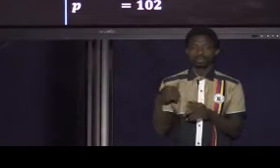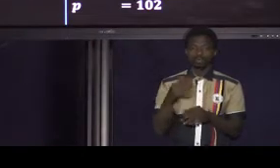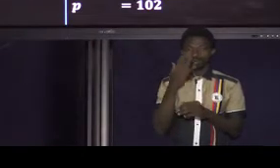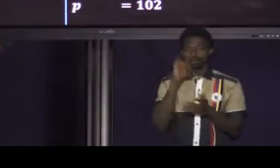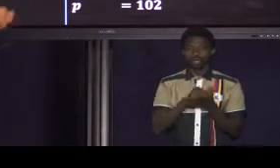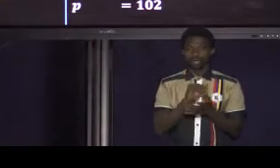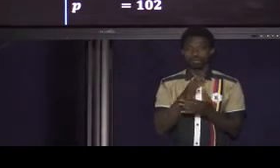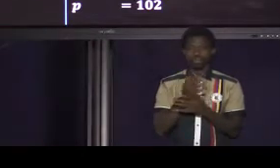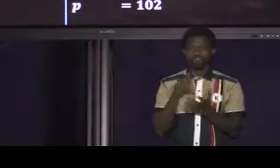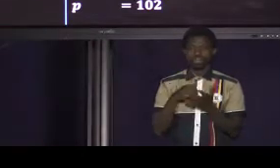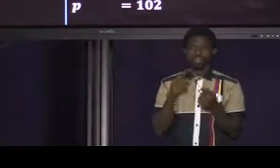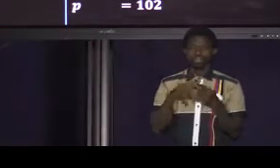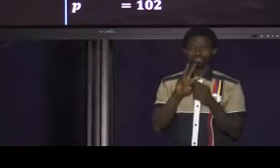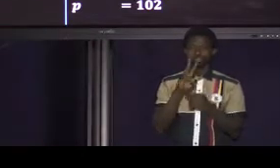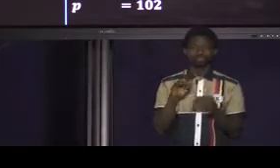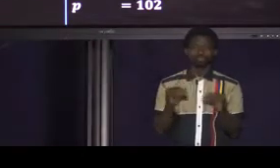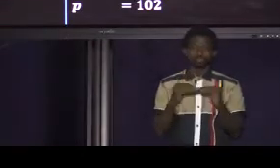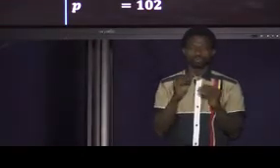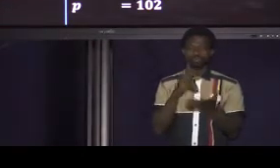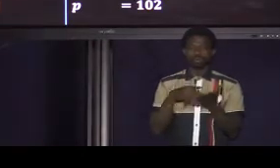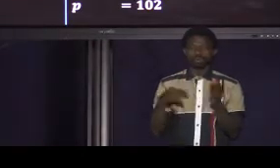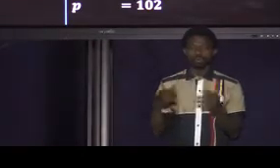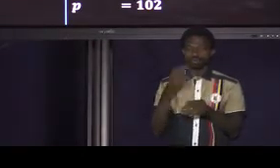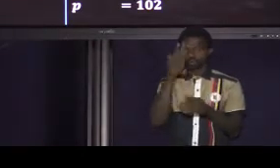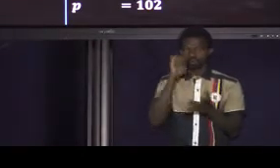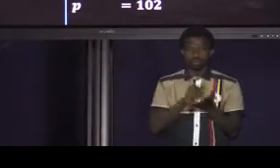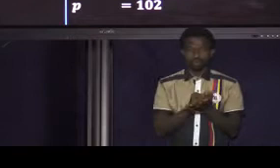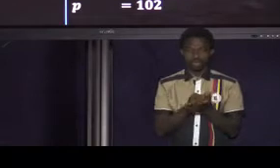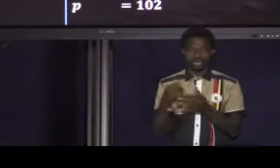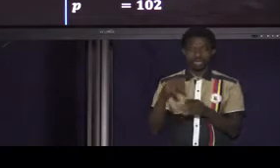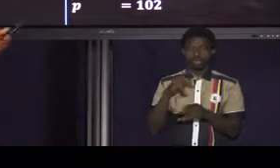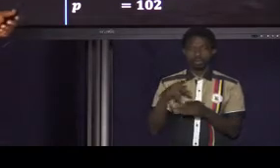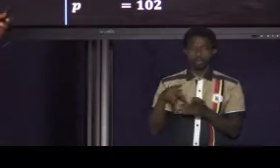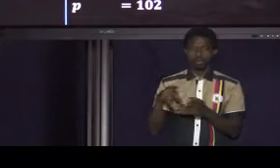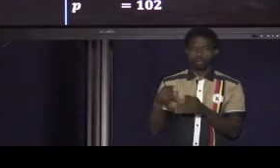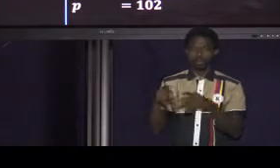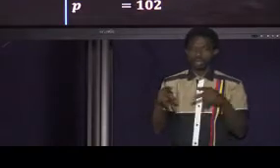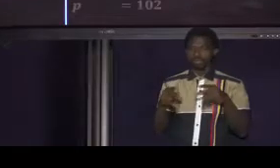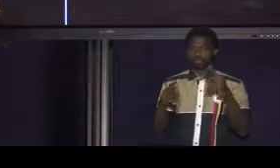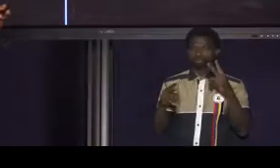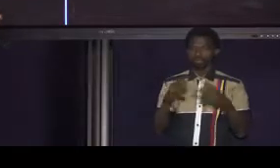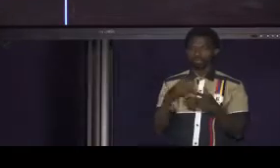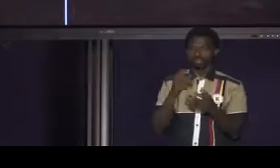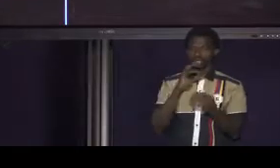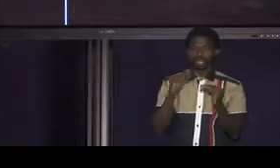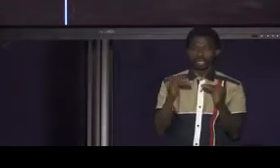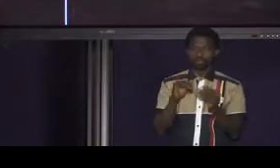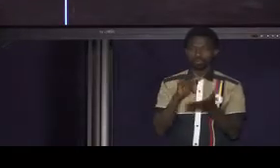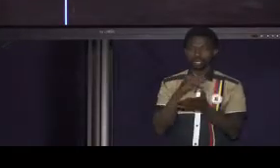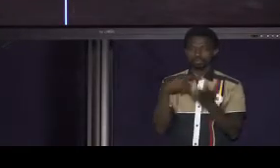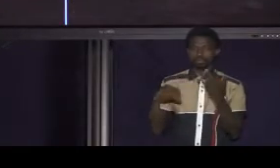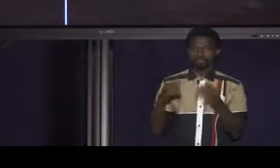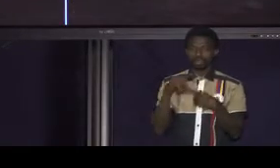divide it into two equal parts because we know that this part and this part are equal. So that's what we're going to do now. So 102